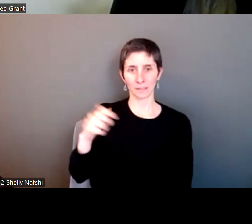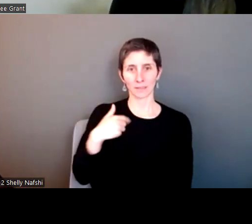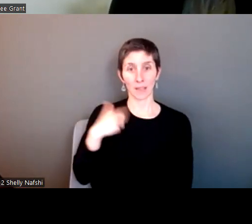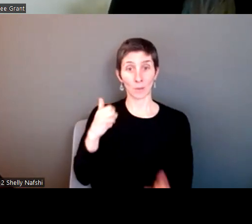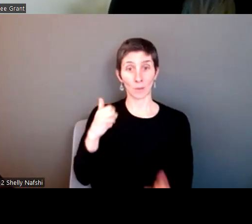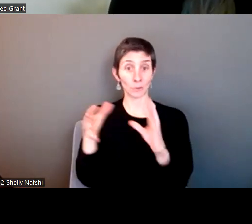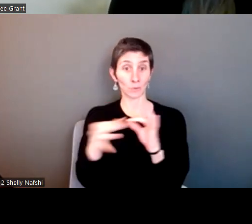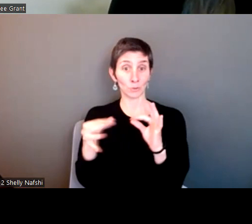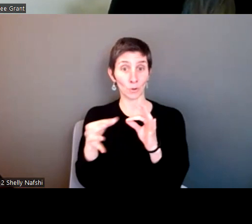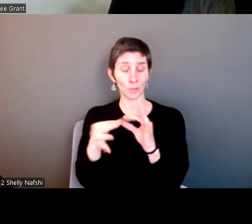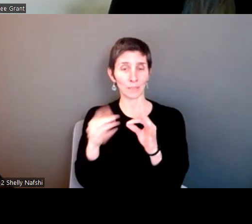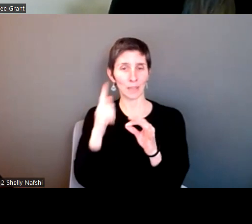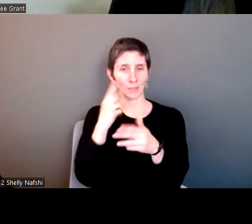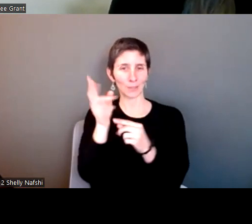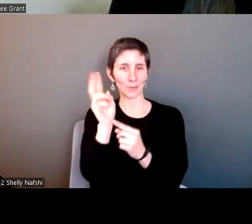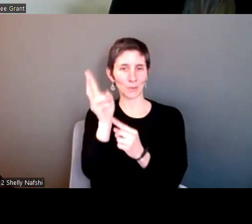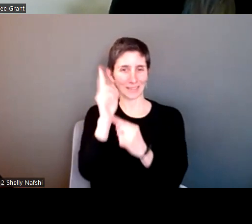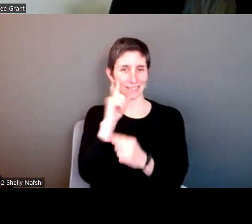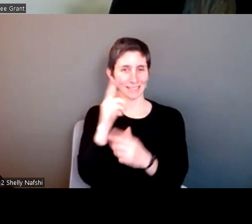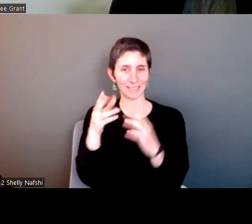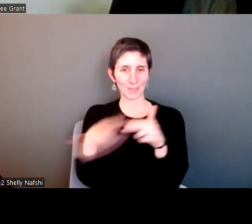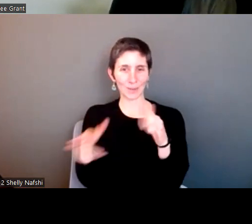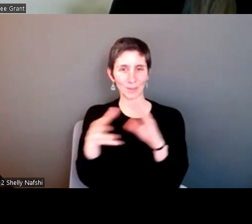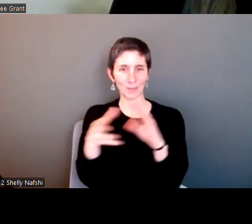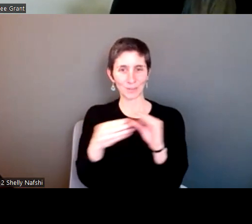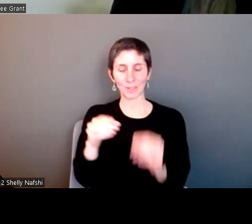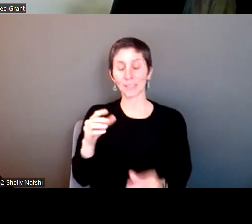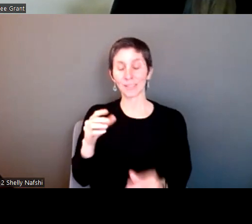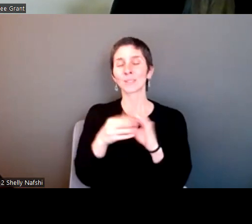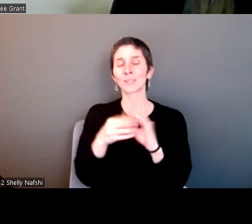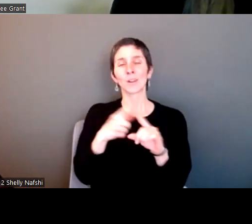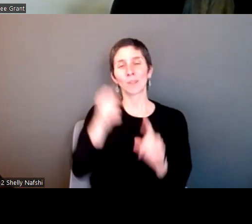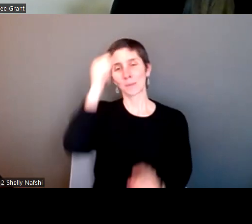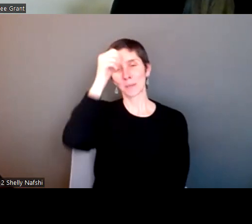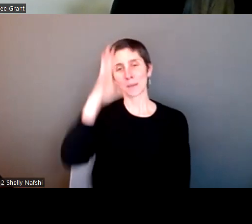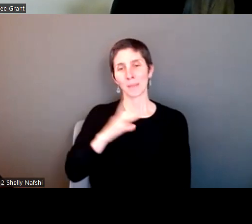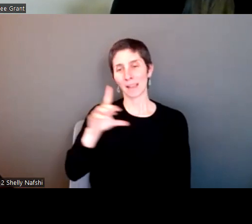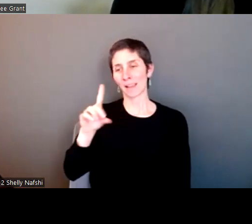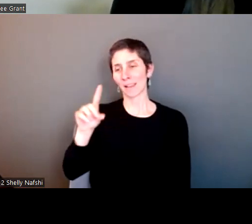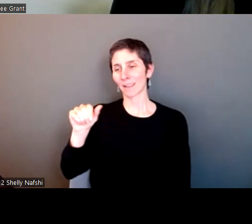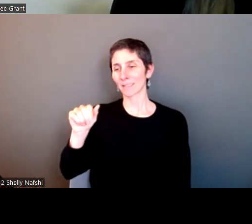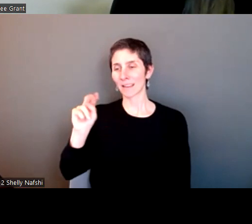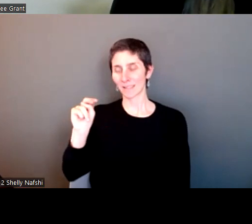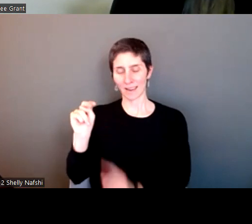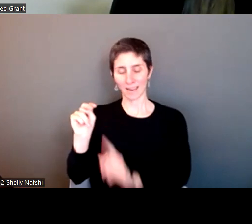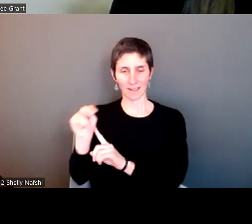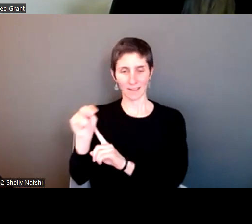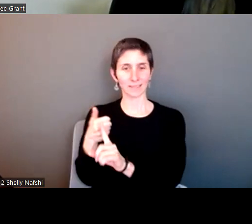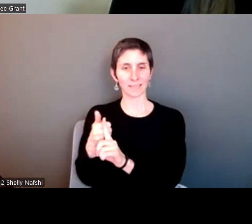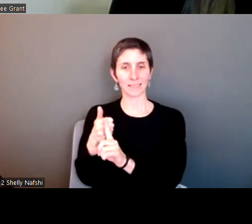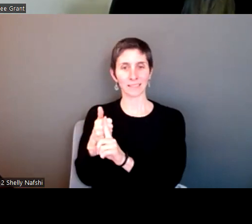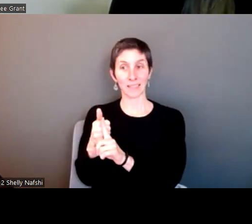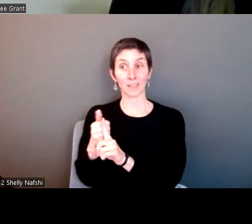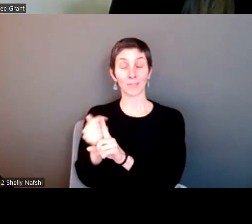earlier. I'll do 2 minutes. So Dan's story is that he was at the shelter